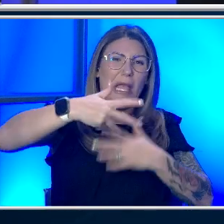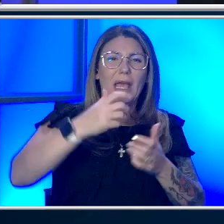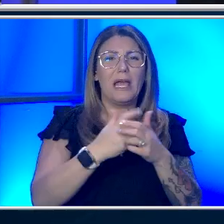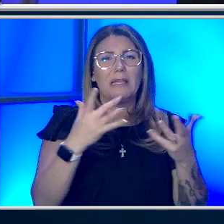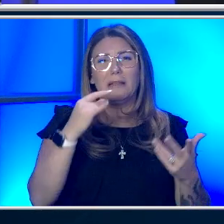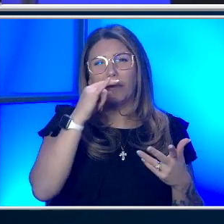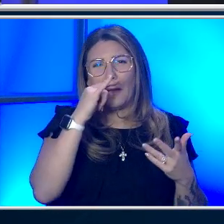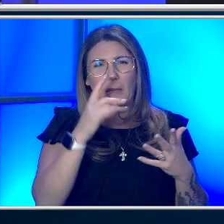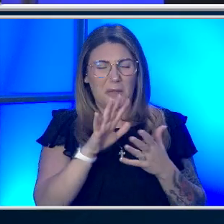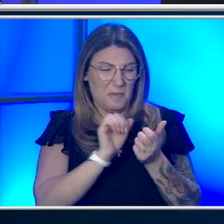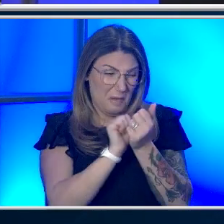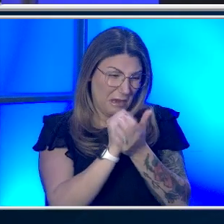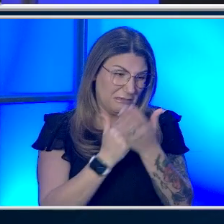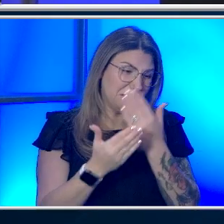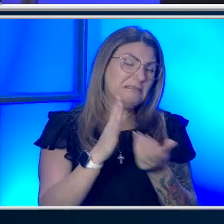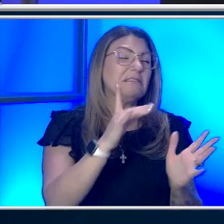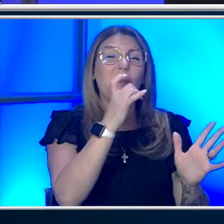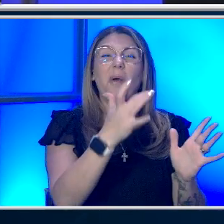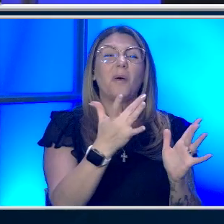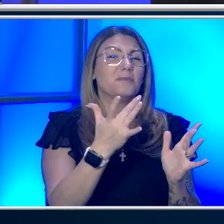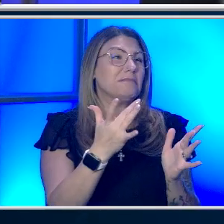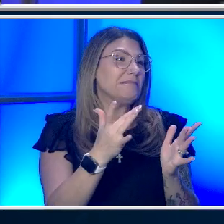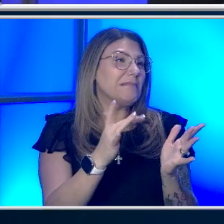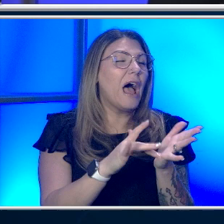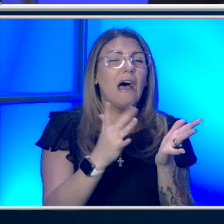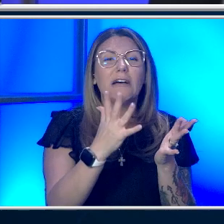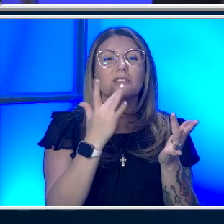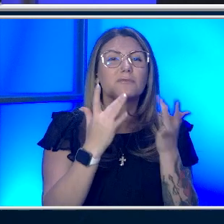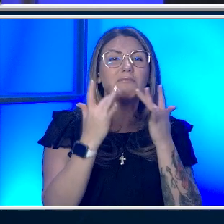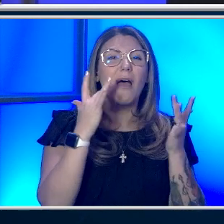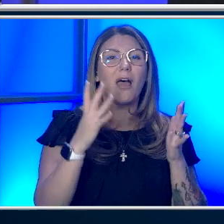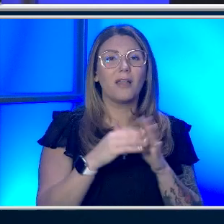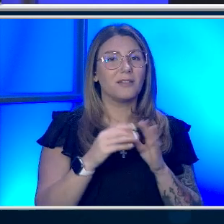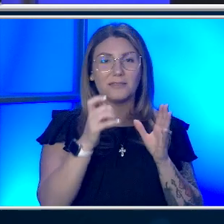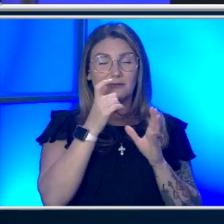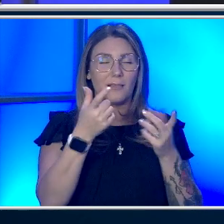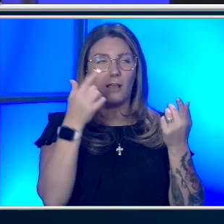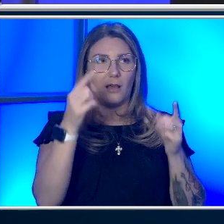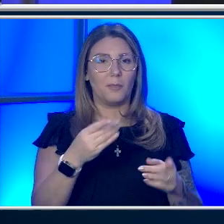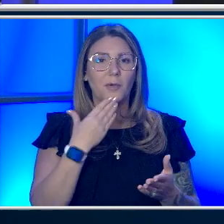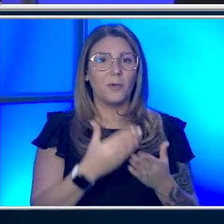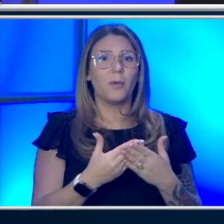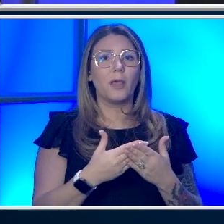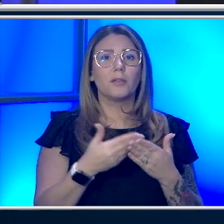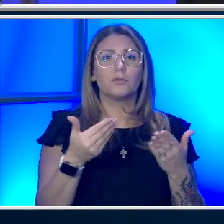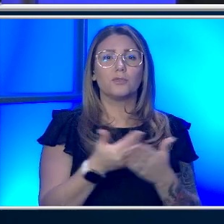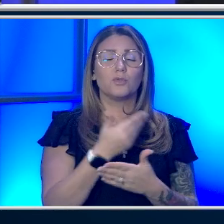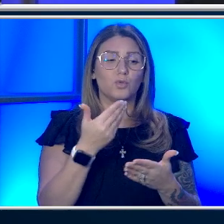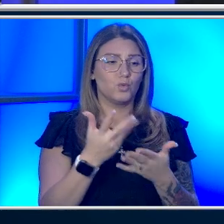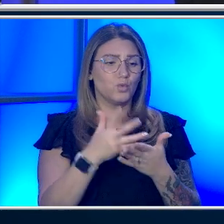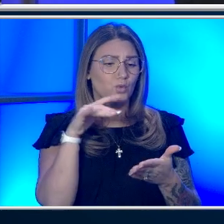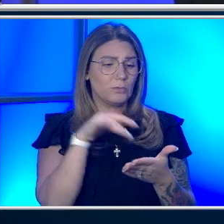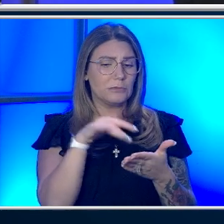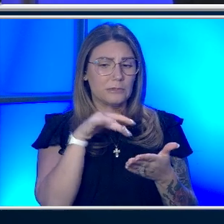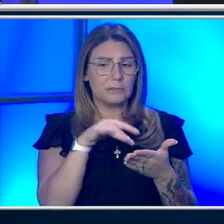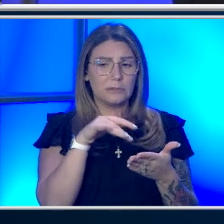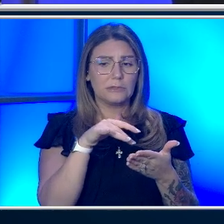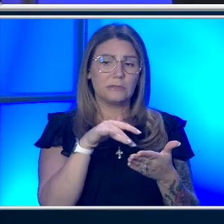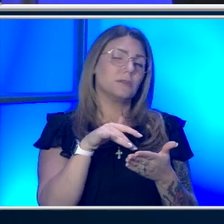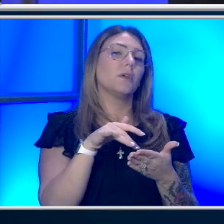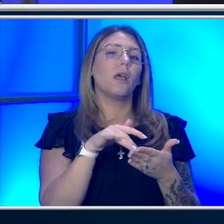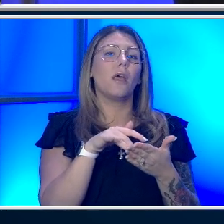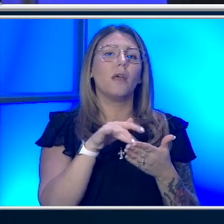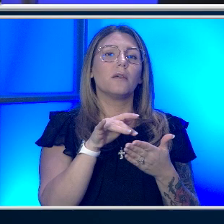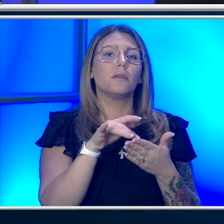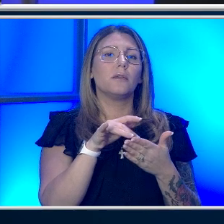your hands in your mouth. Didn't go so well. So new study found that children exhale significantly fewer